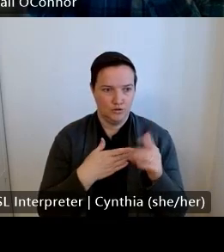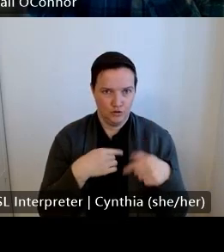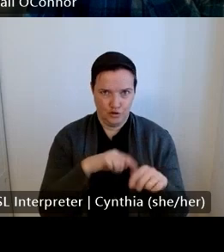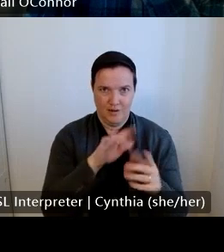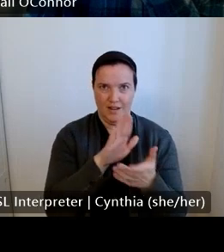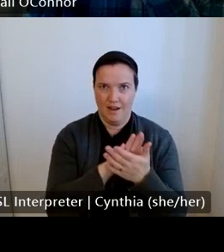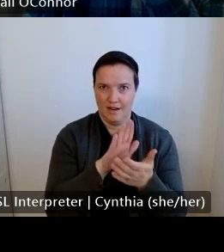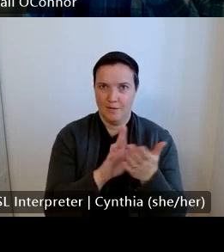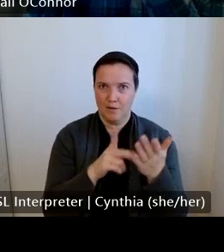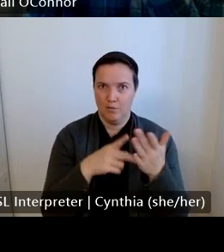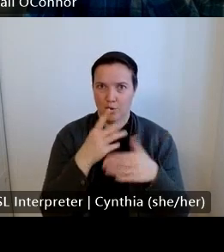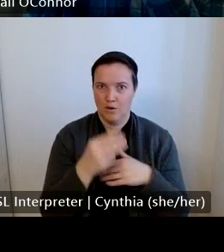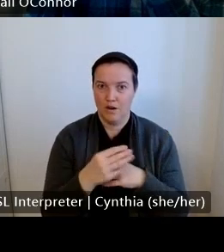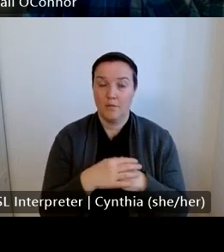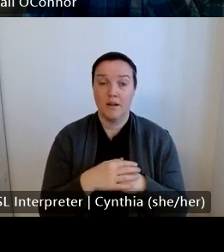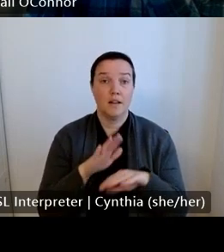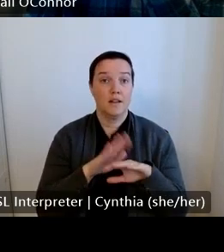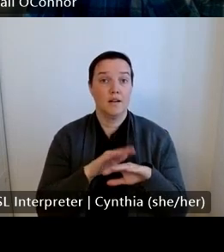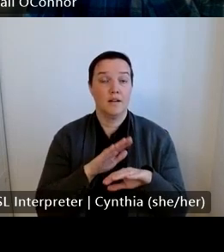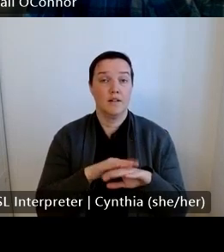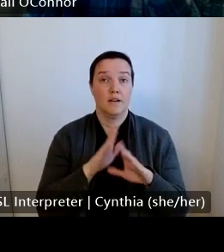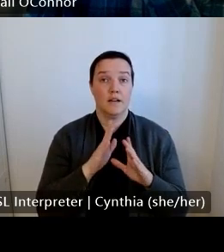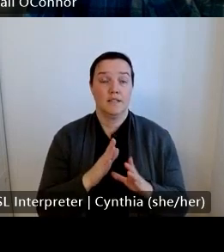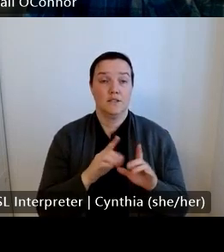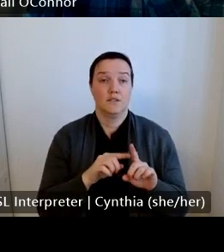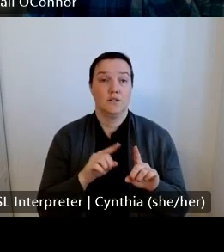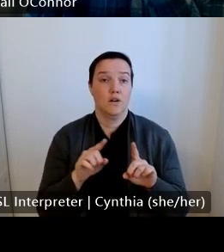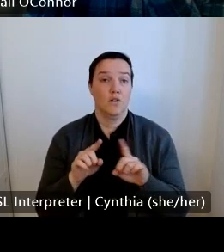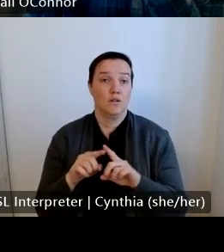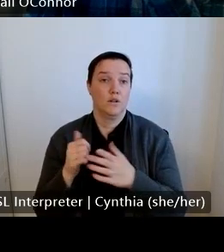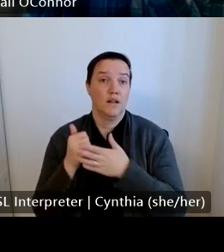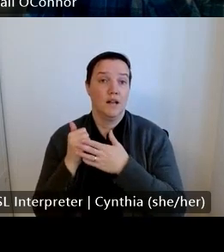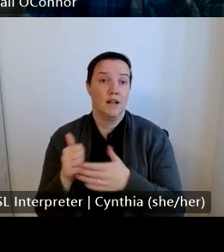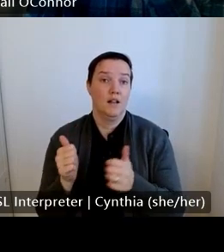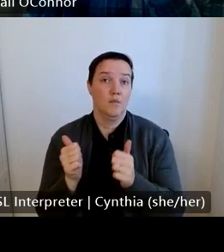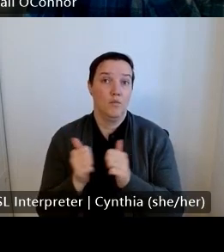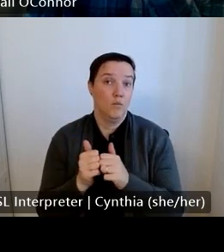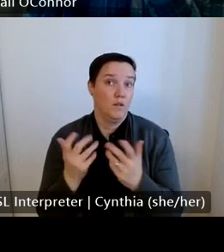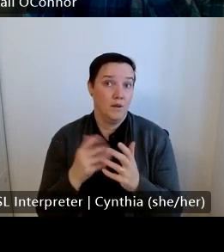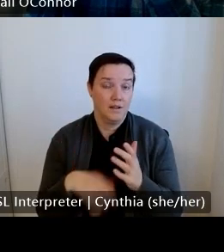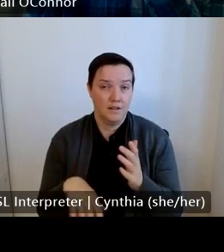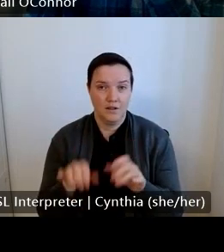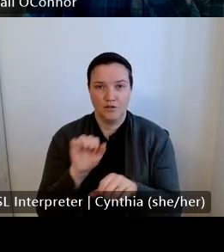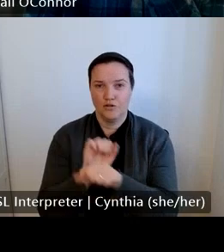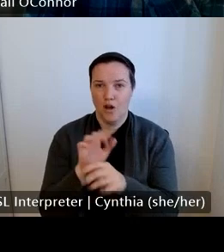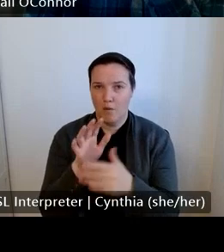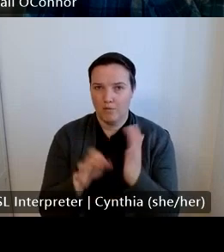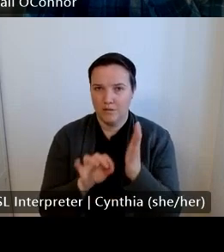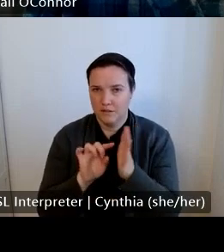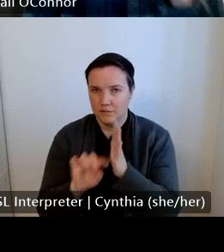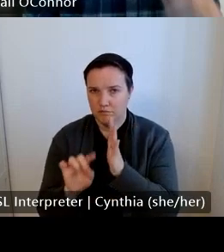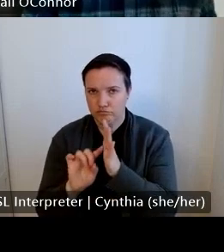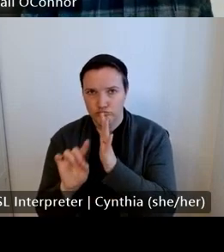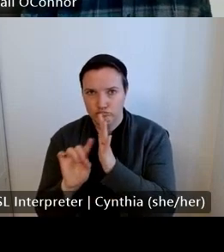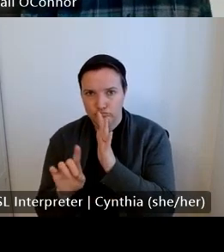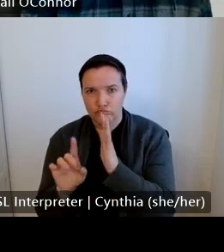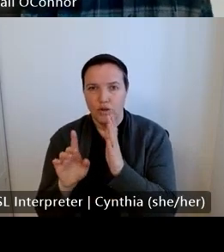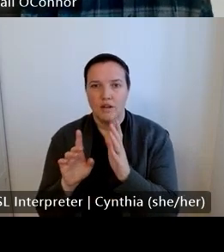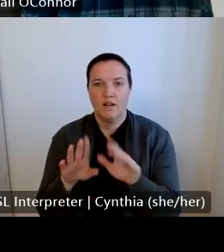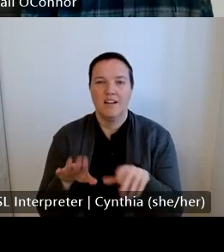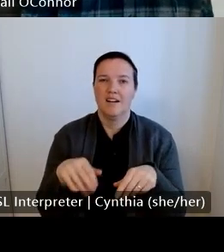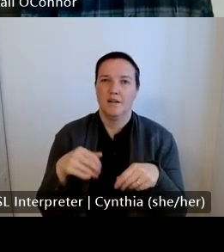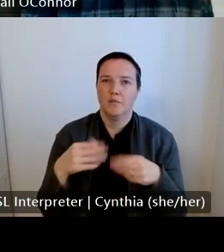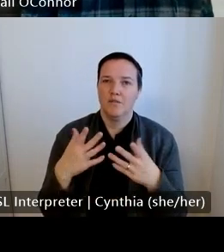These particular advisors also do help with exploring career options and